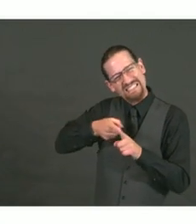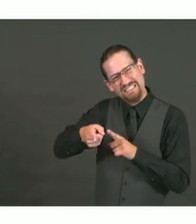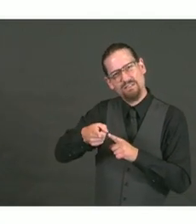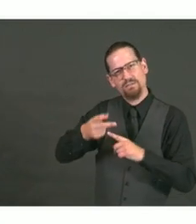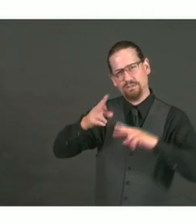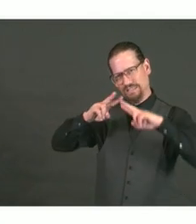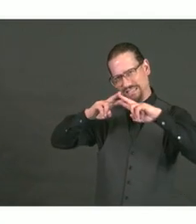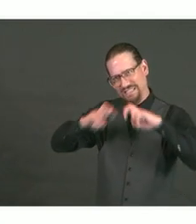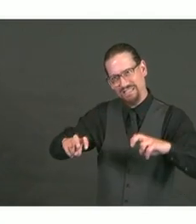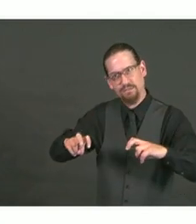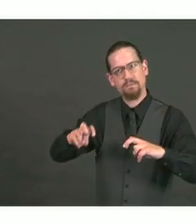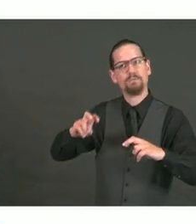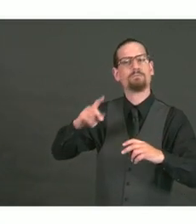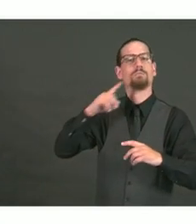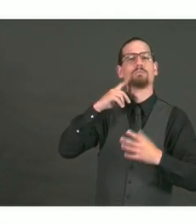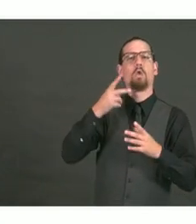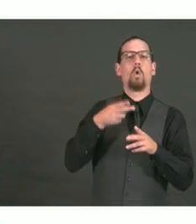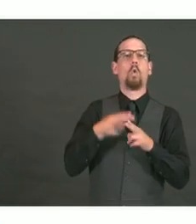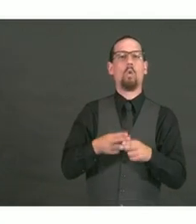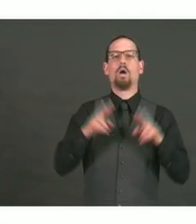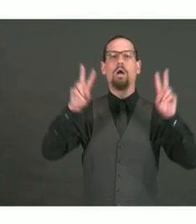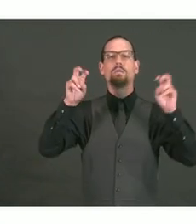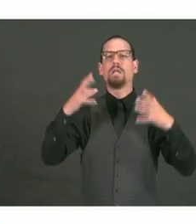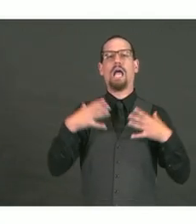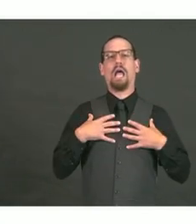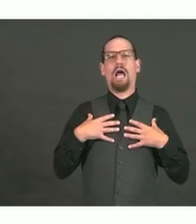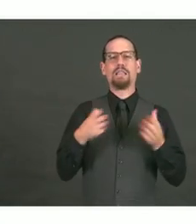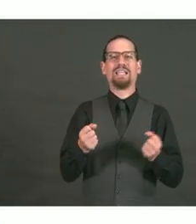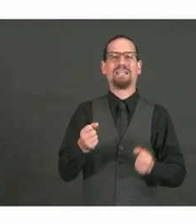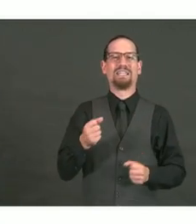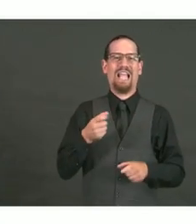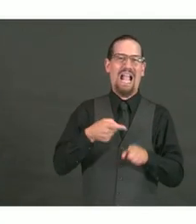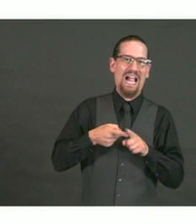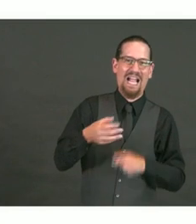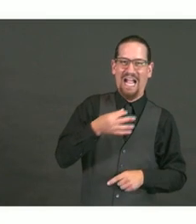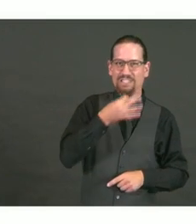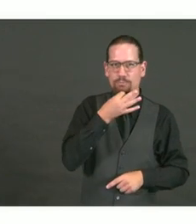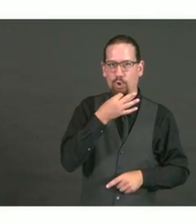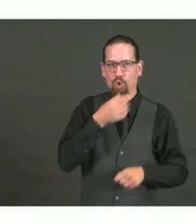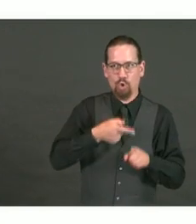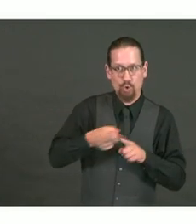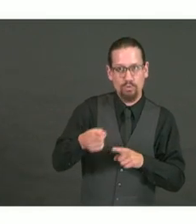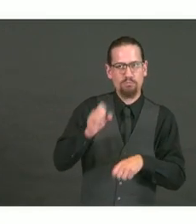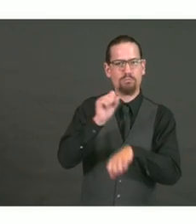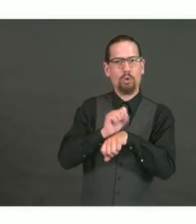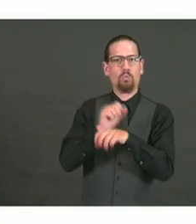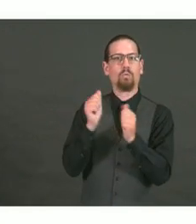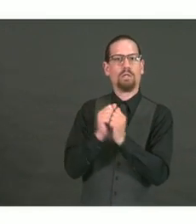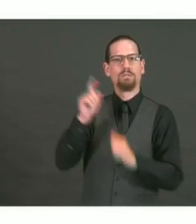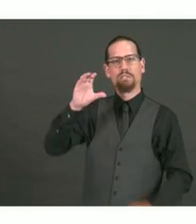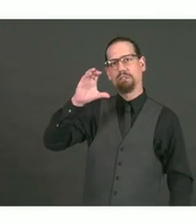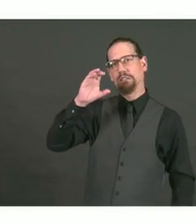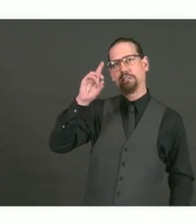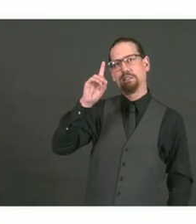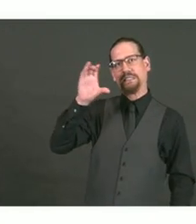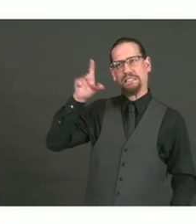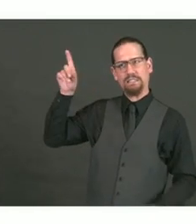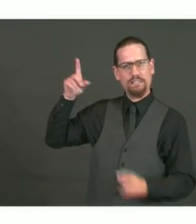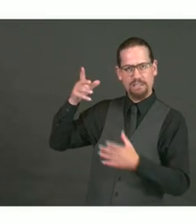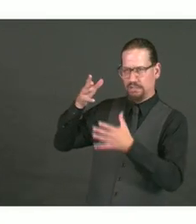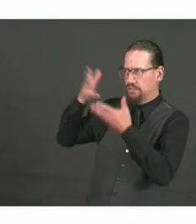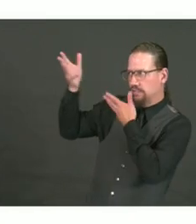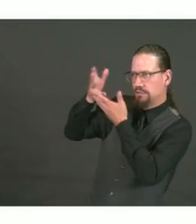experts and extensive data analysis, consultation with the CDC and other states, we've determined